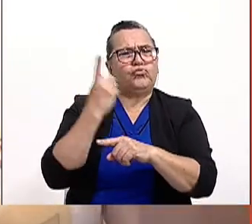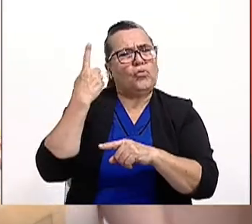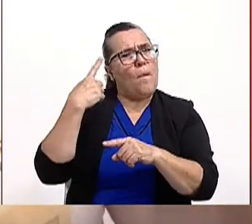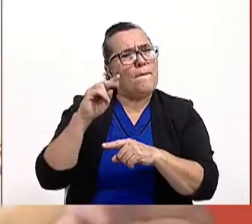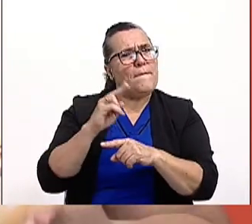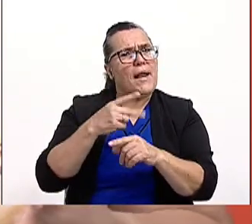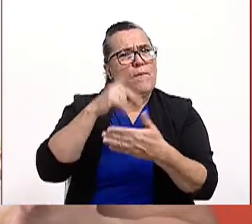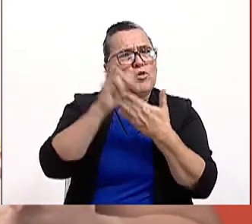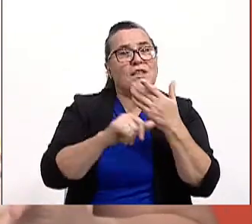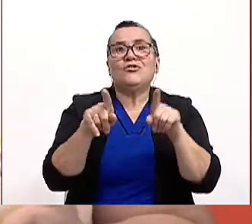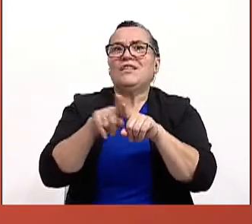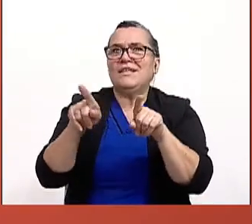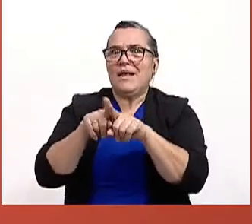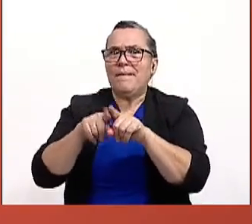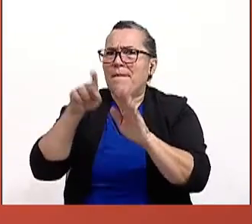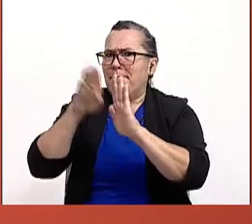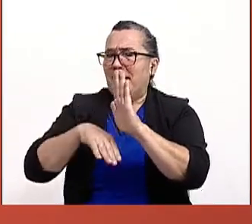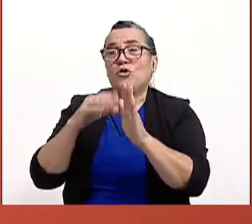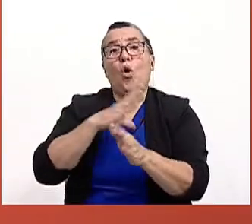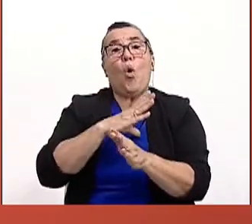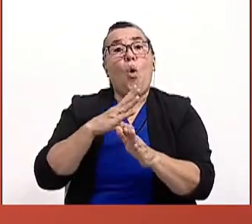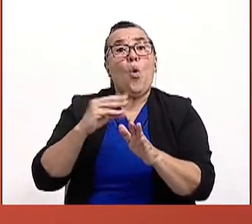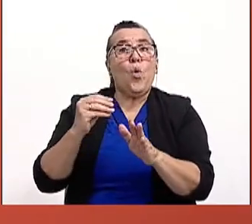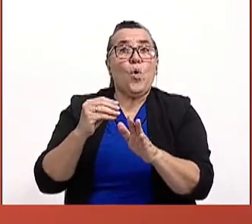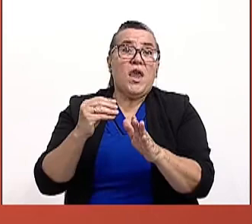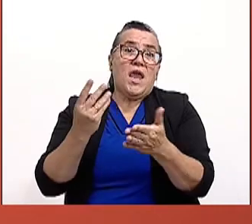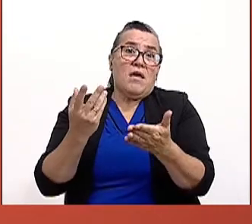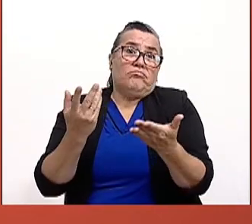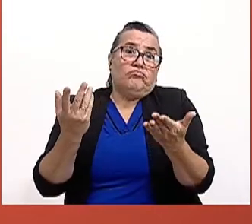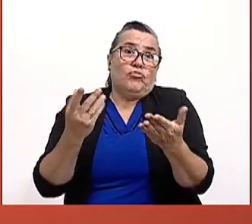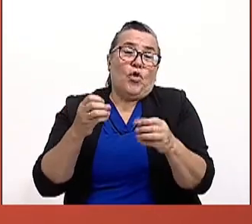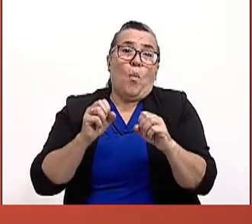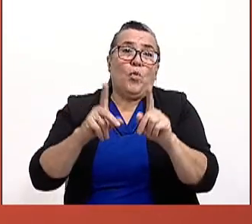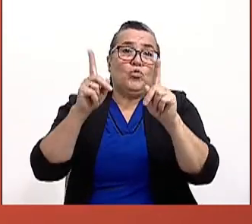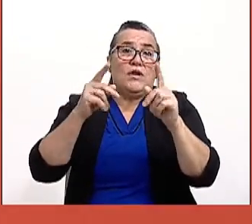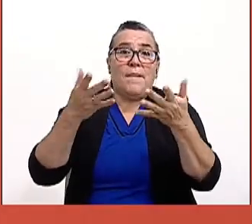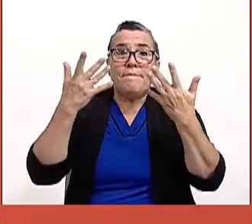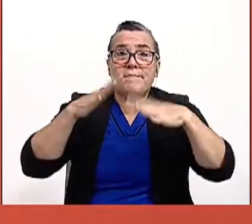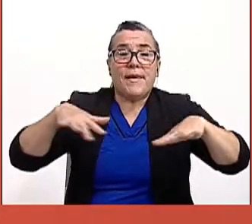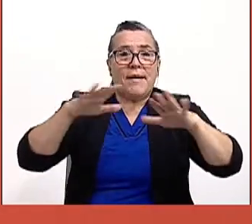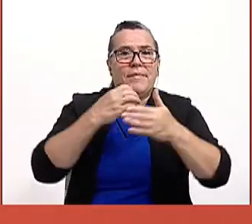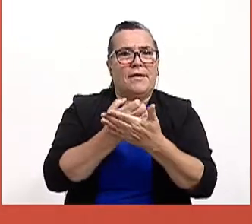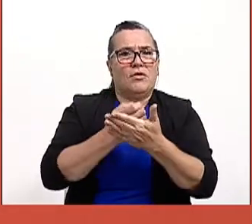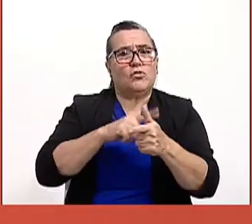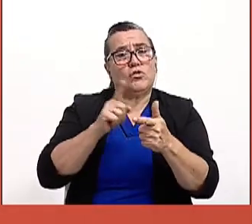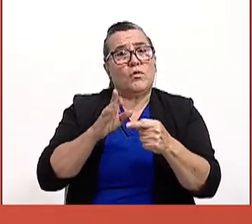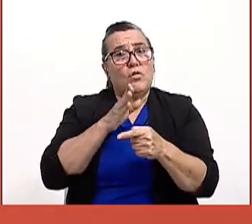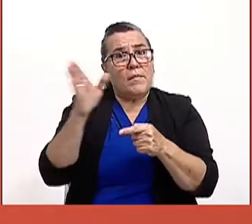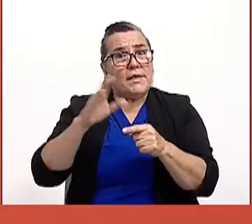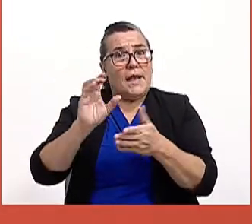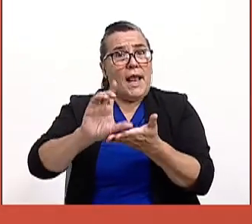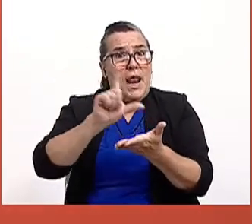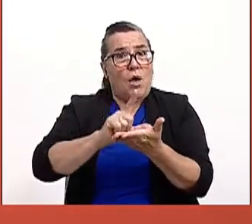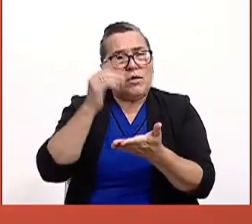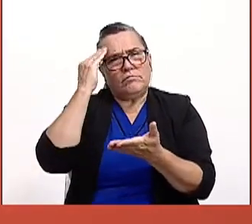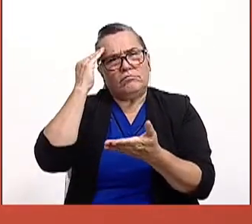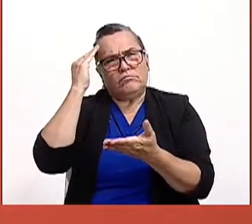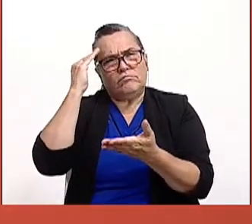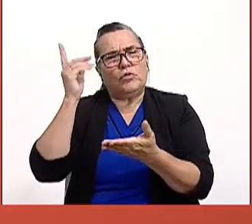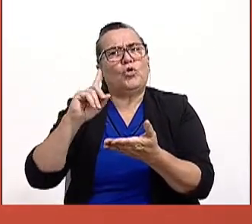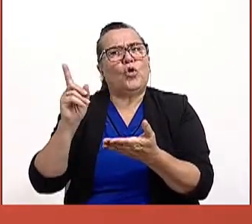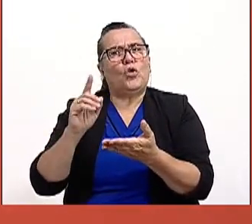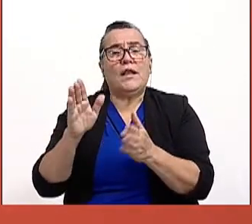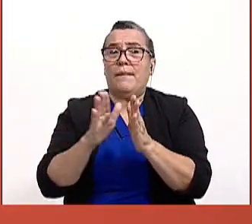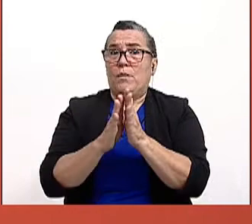cheap and green option. Maybe when you guys go back to the classrooms, knowing where the library is can be